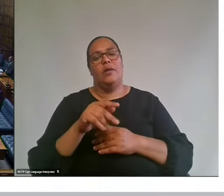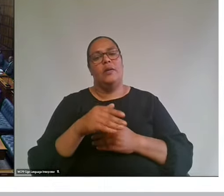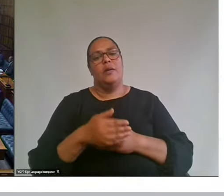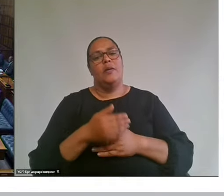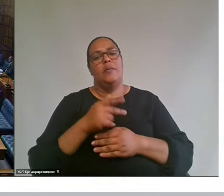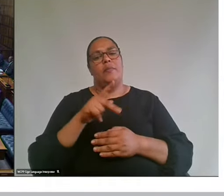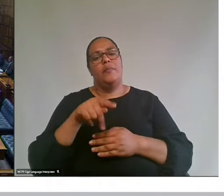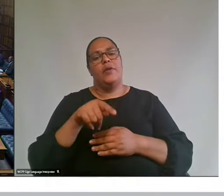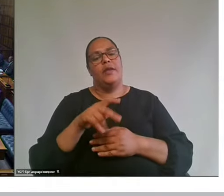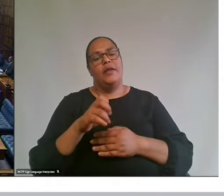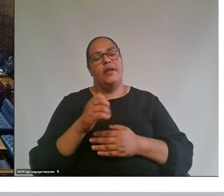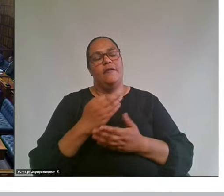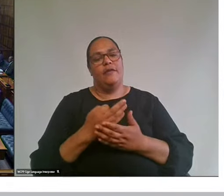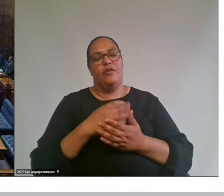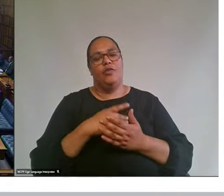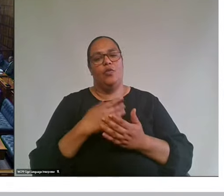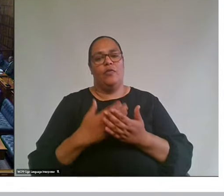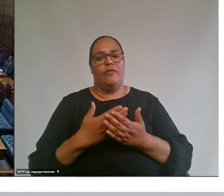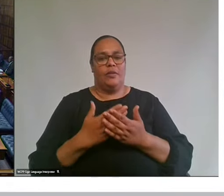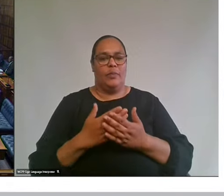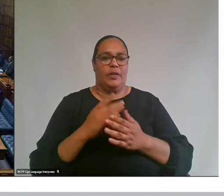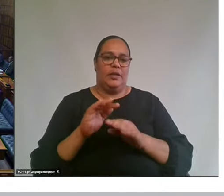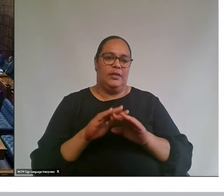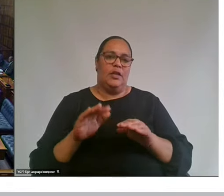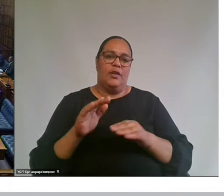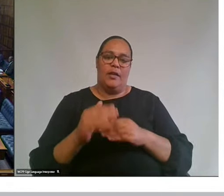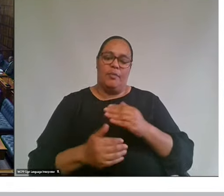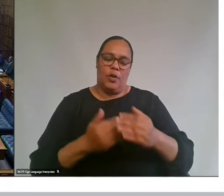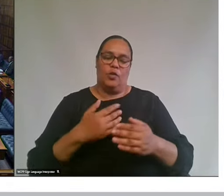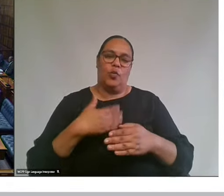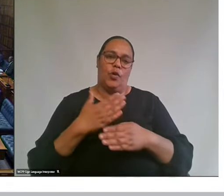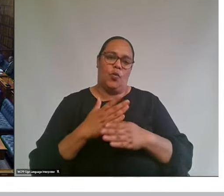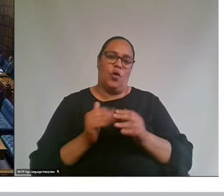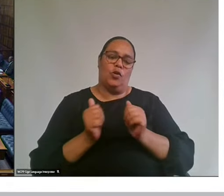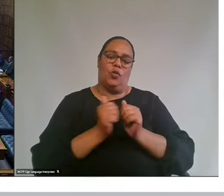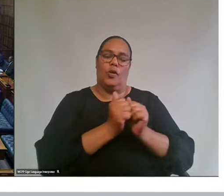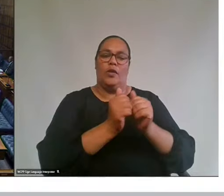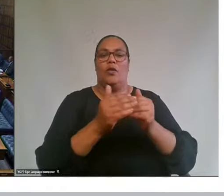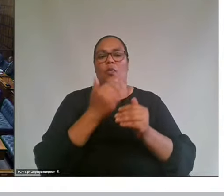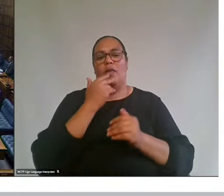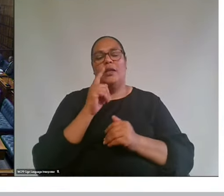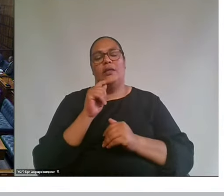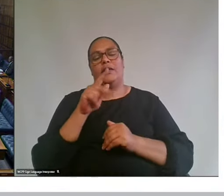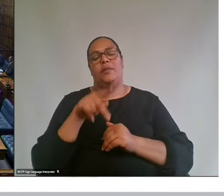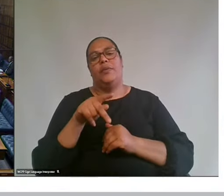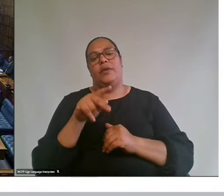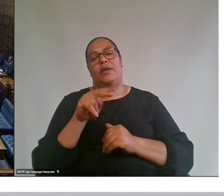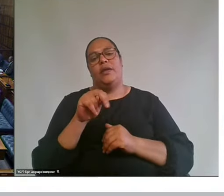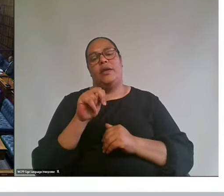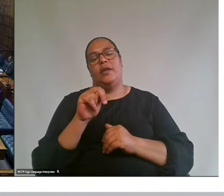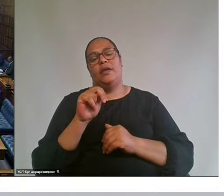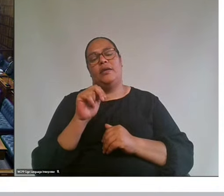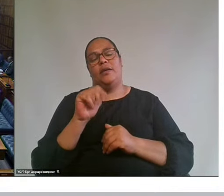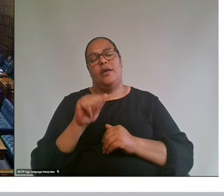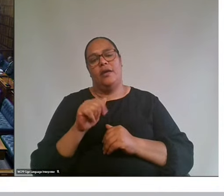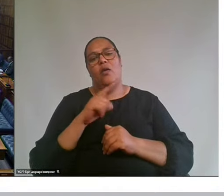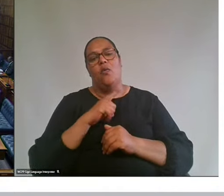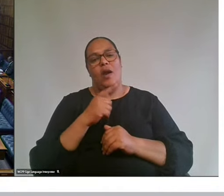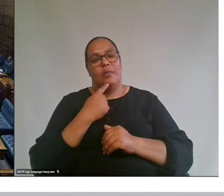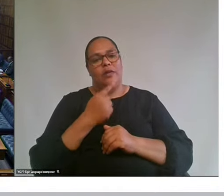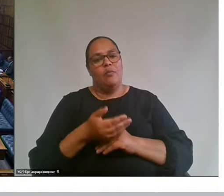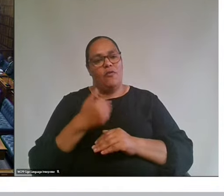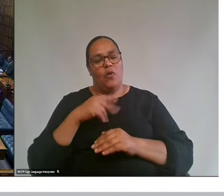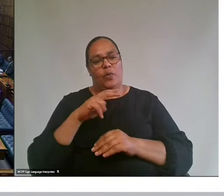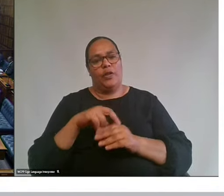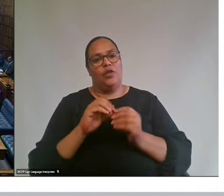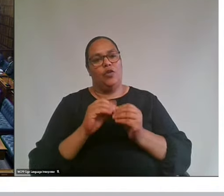feasibility study stage and throughout that process we worked uh hand inand with tnpa because as I said before we need to